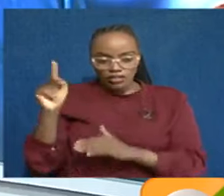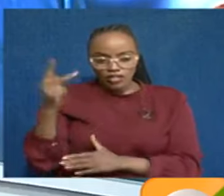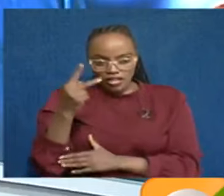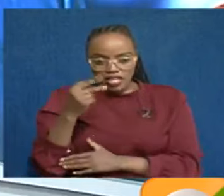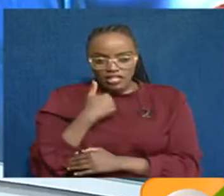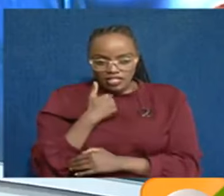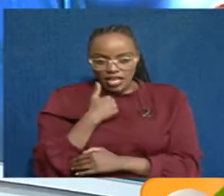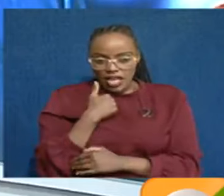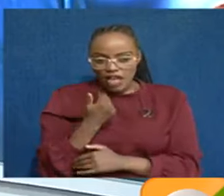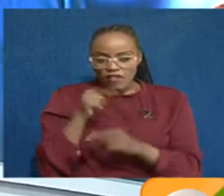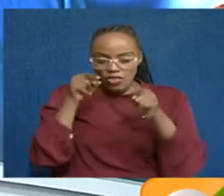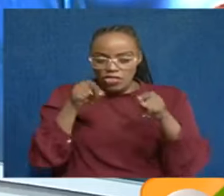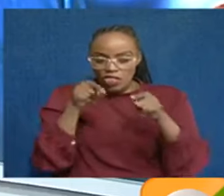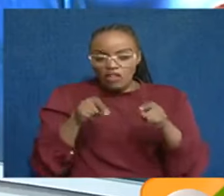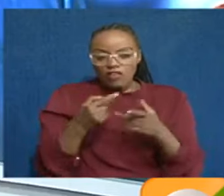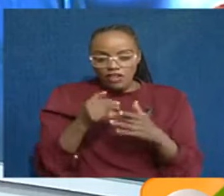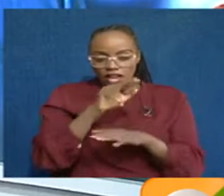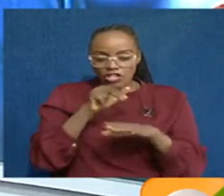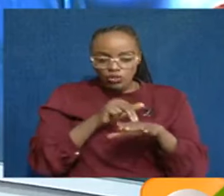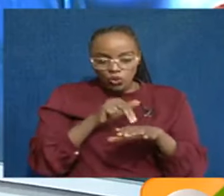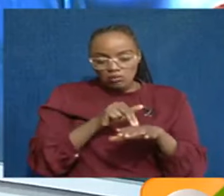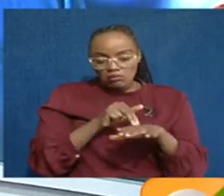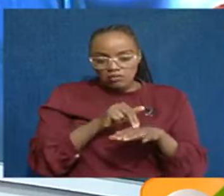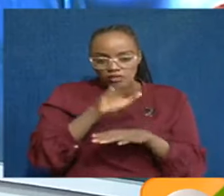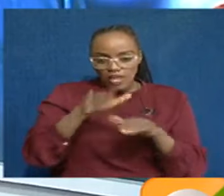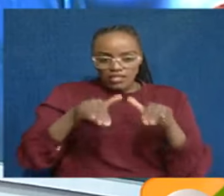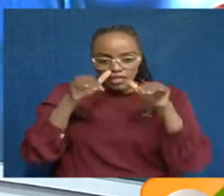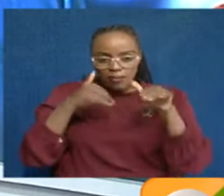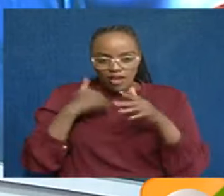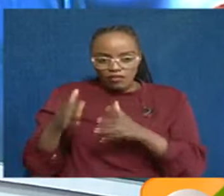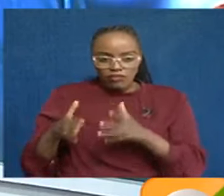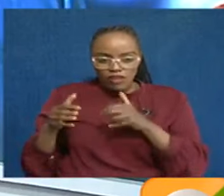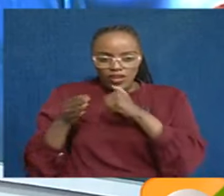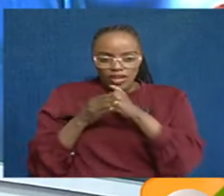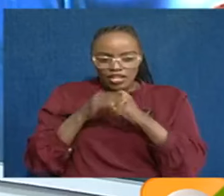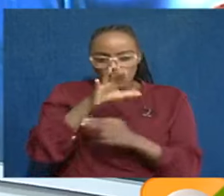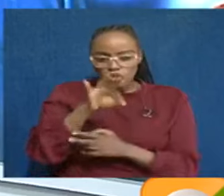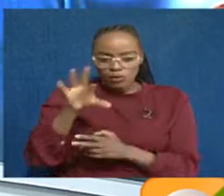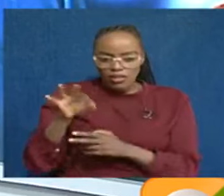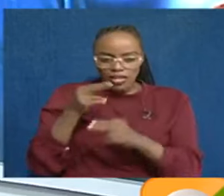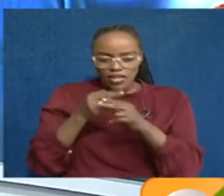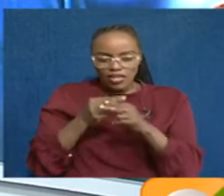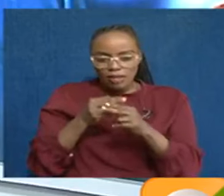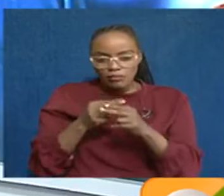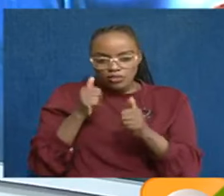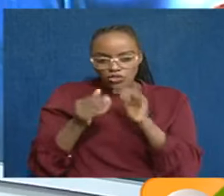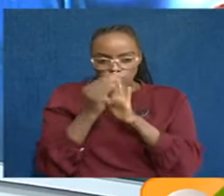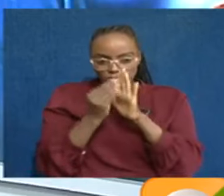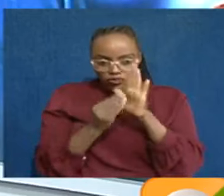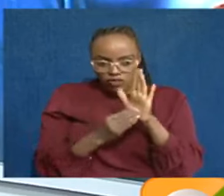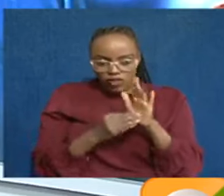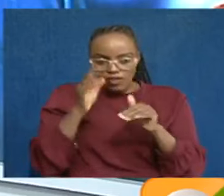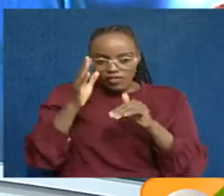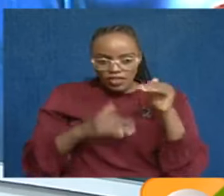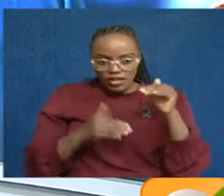have accused the National Assembly Speaker Moses Wetangula of withholding the 9 nominees' names instead